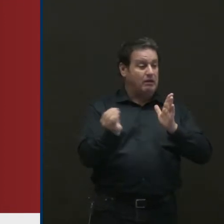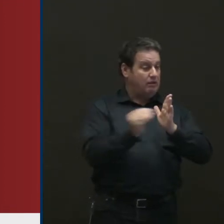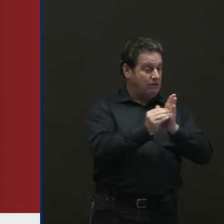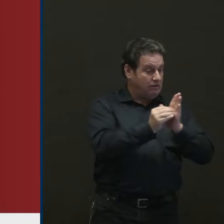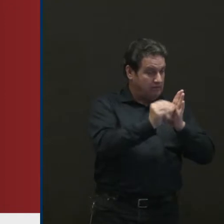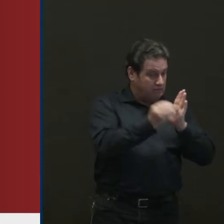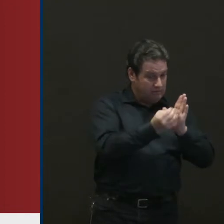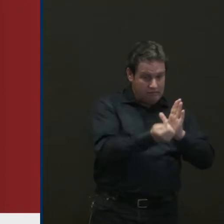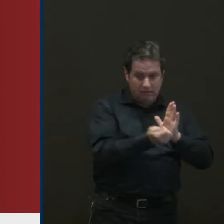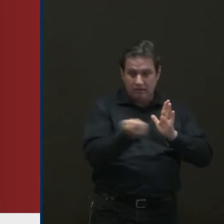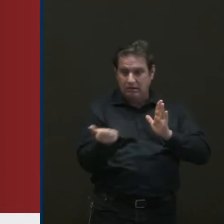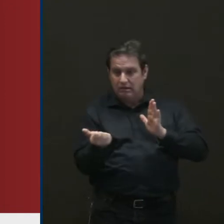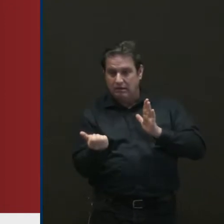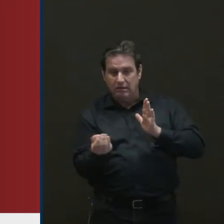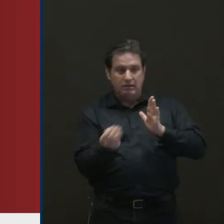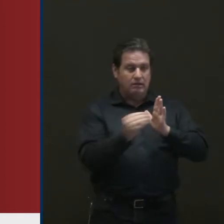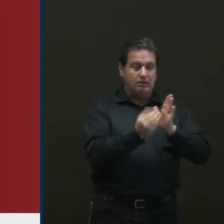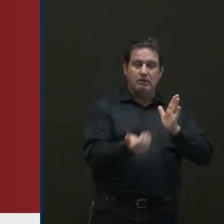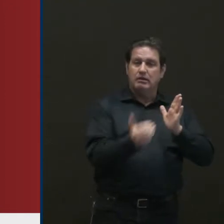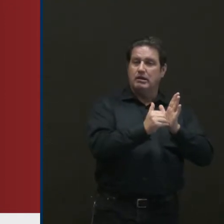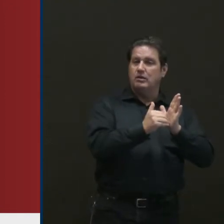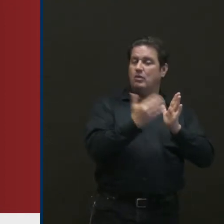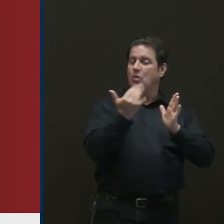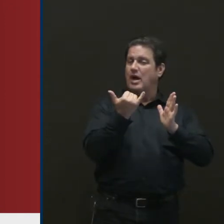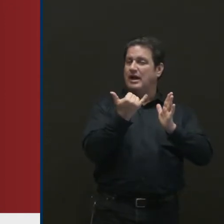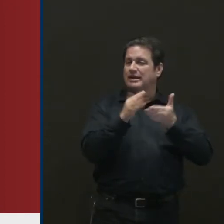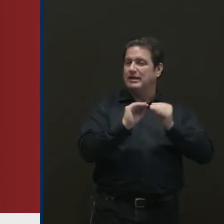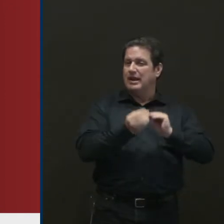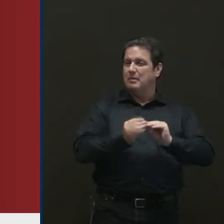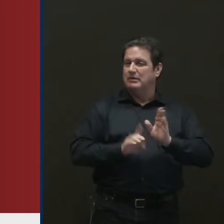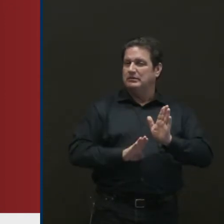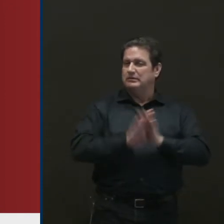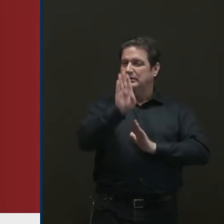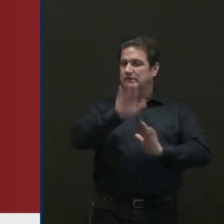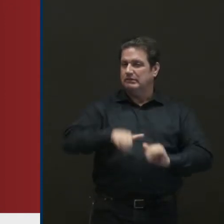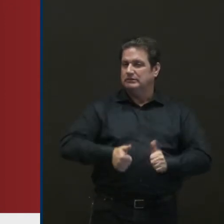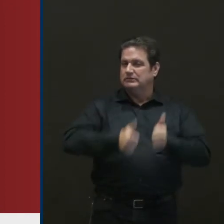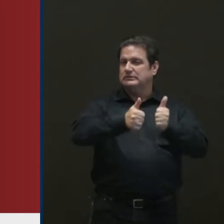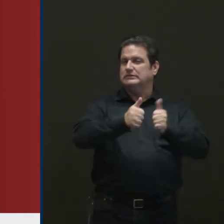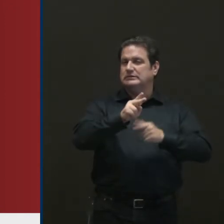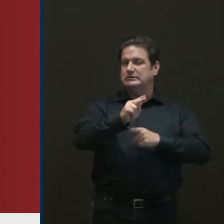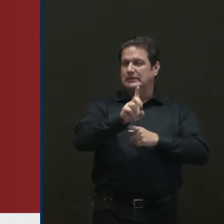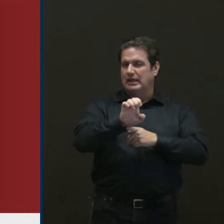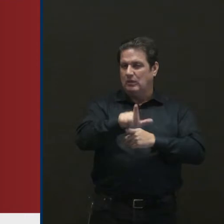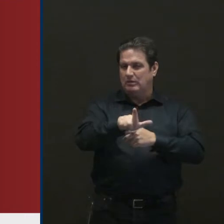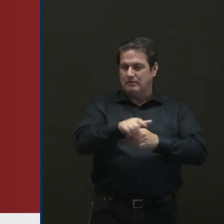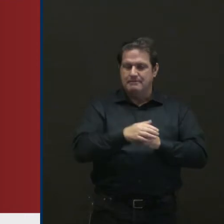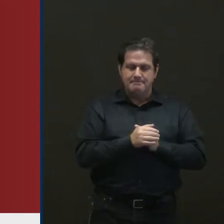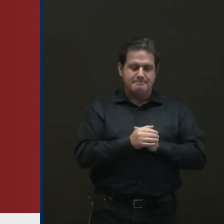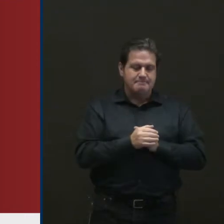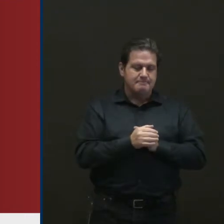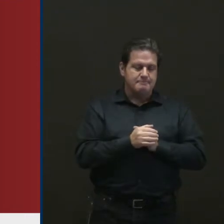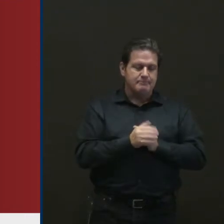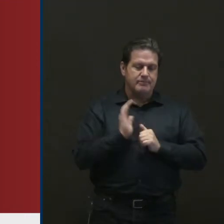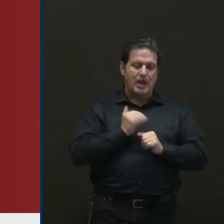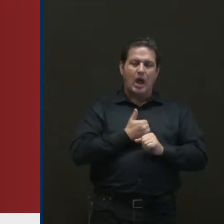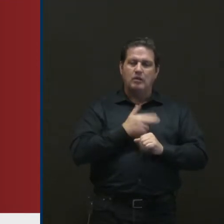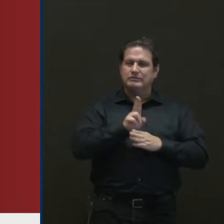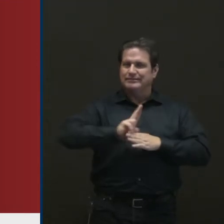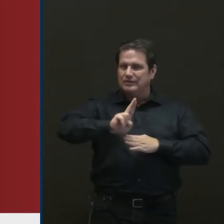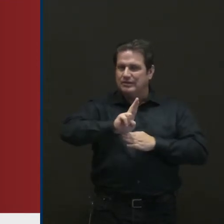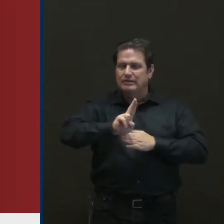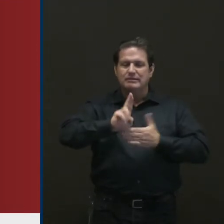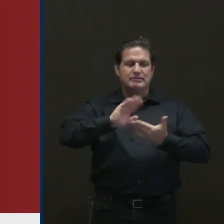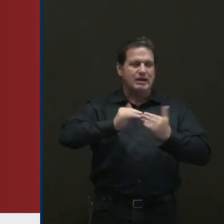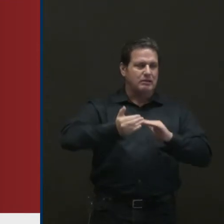we're back on, and that's because we've seen a spike in cases in our university